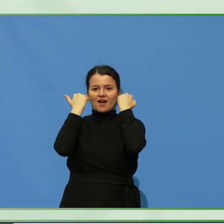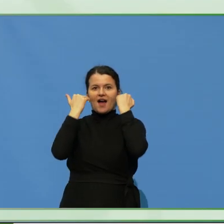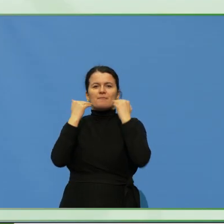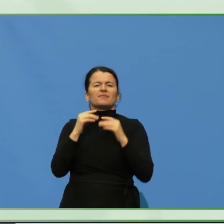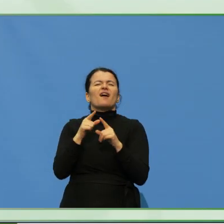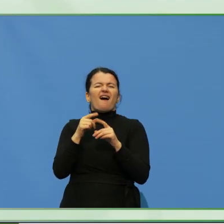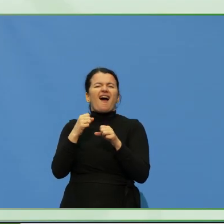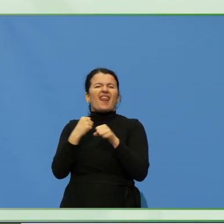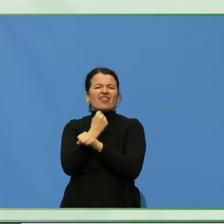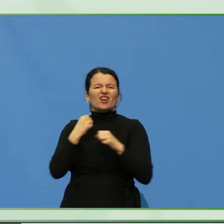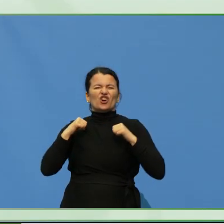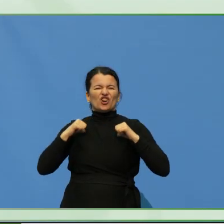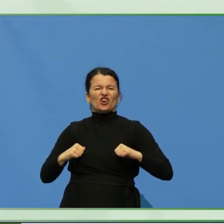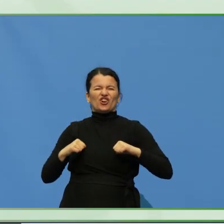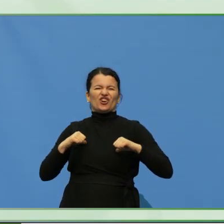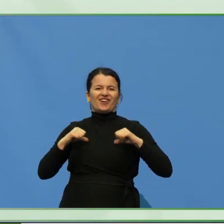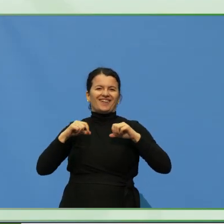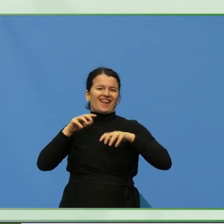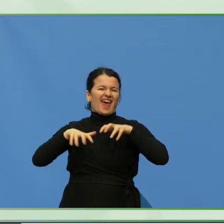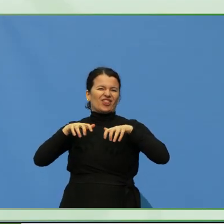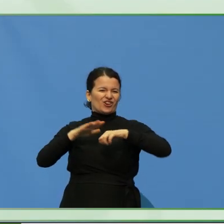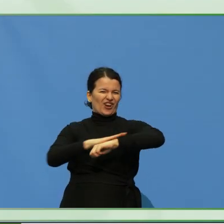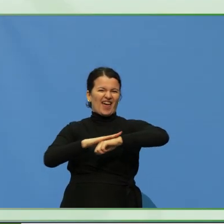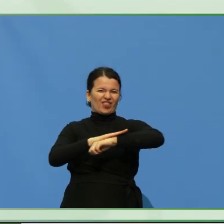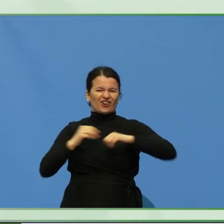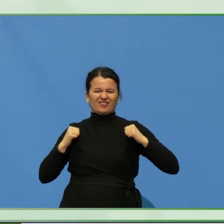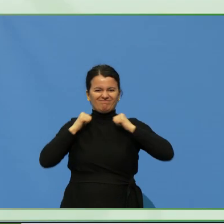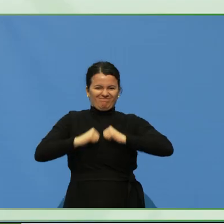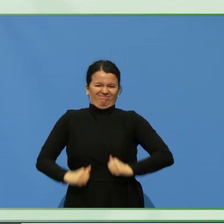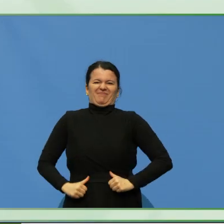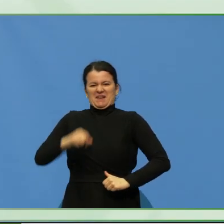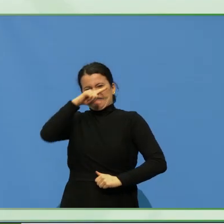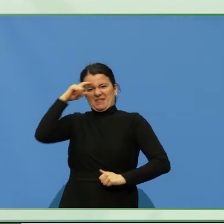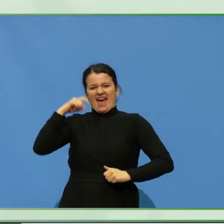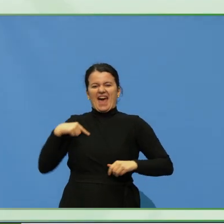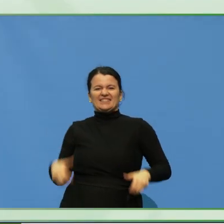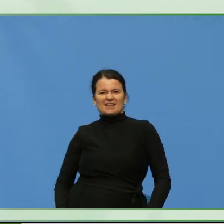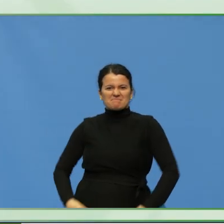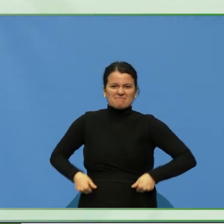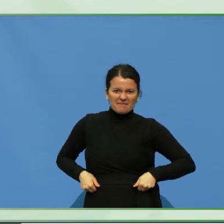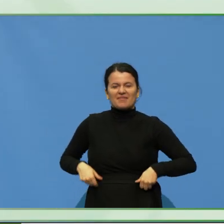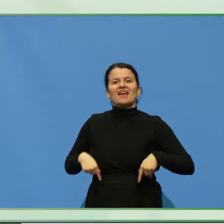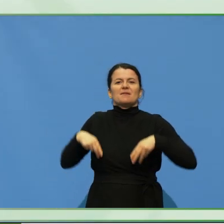quite specific about my wardrobe in general. AI is no exception. I love it.